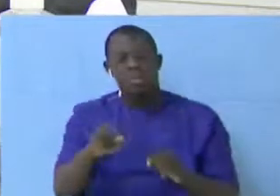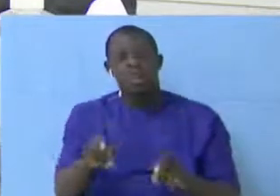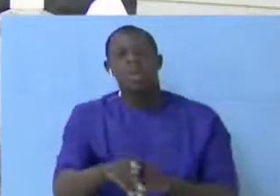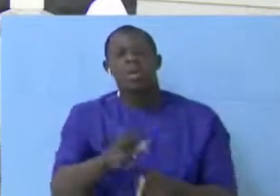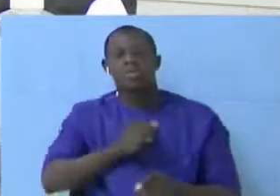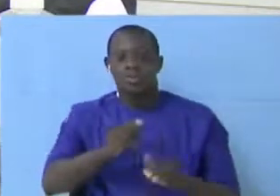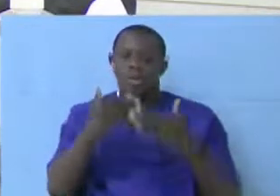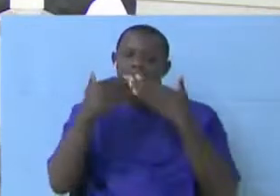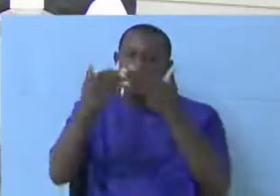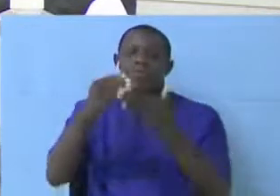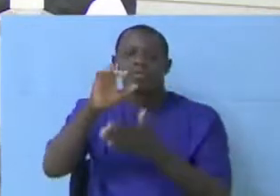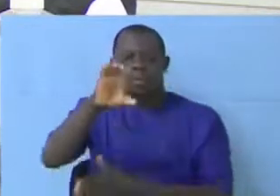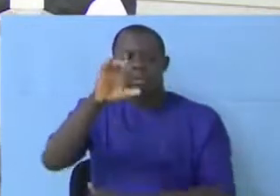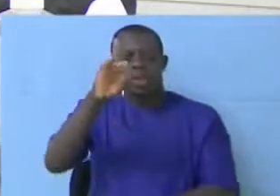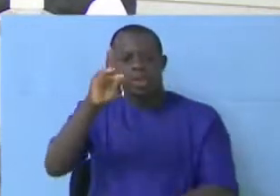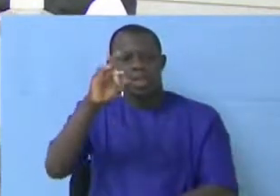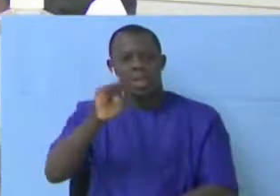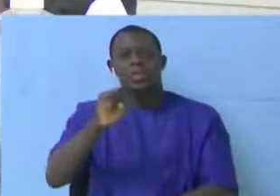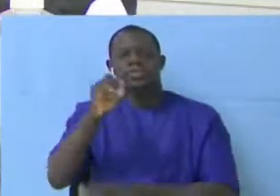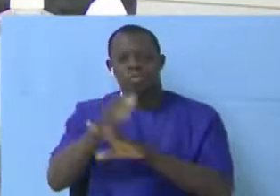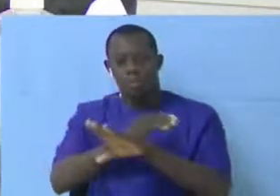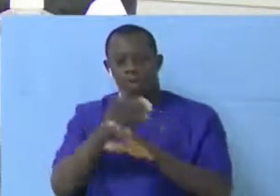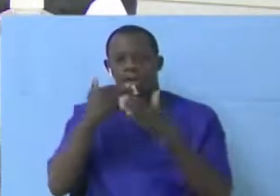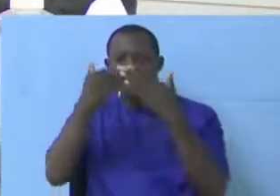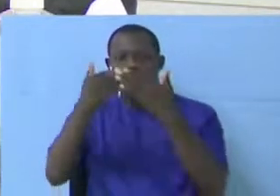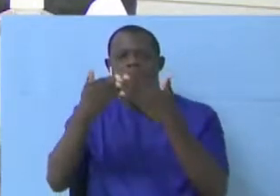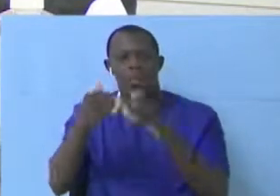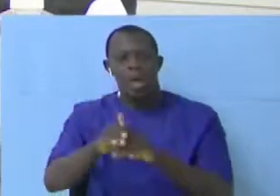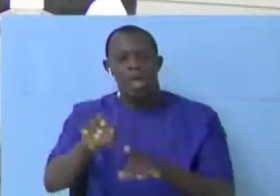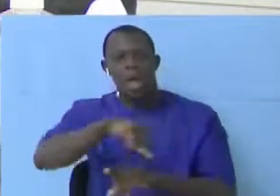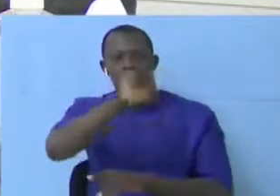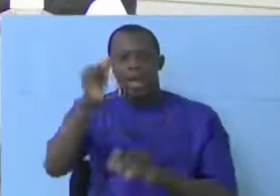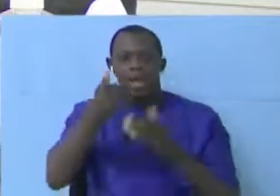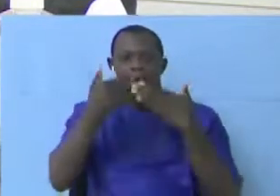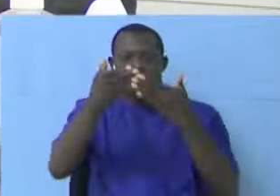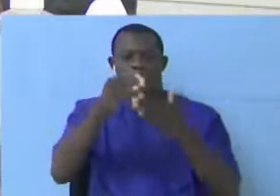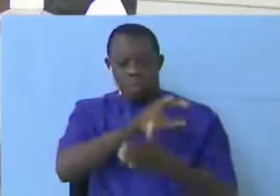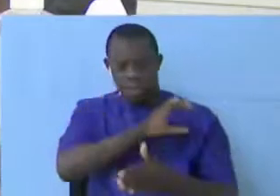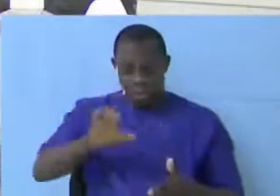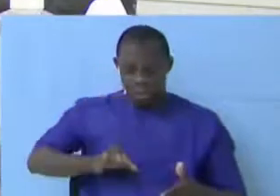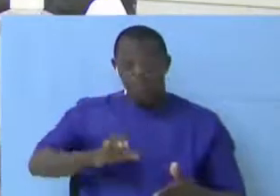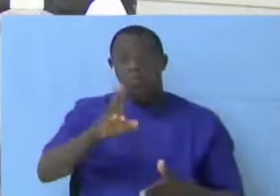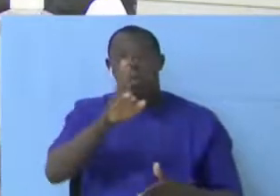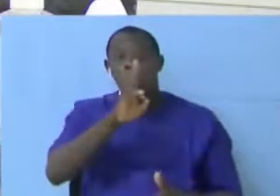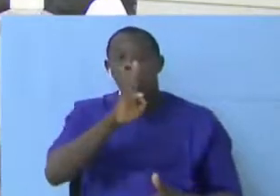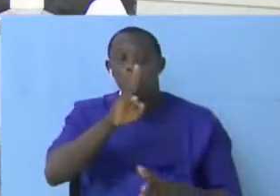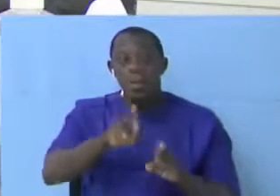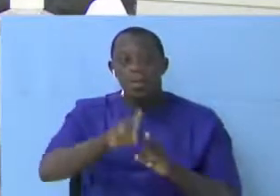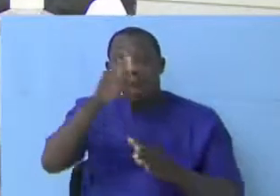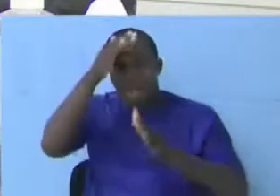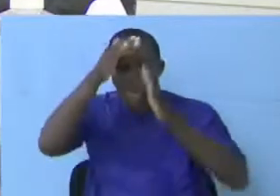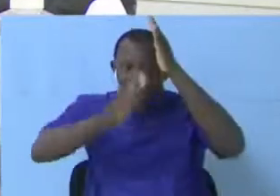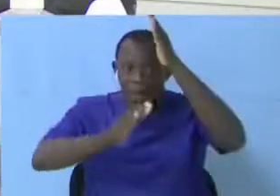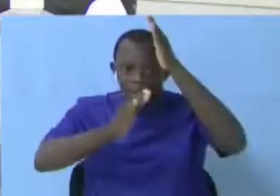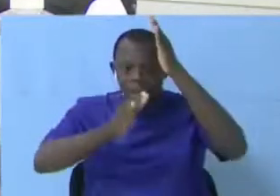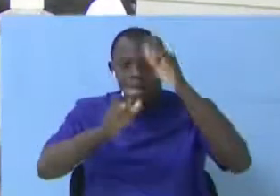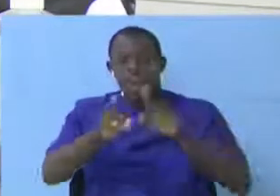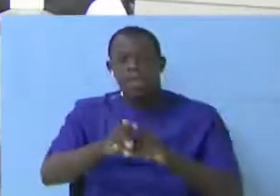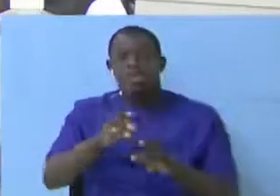told the CDS. He told the Chief of Military Intelligence. General Baji was